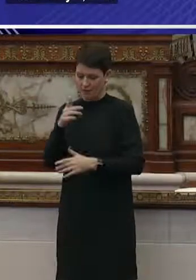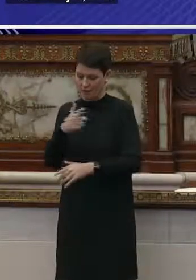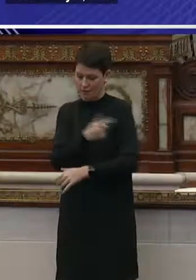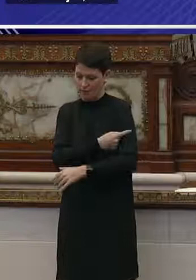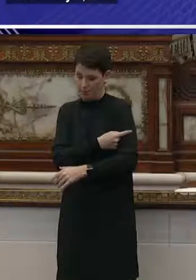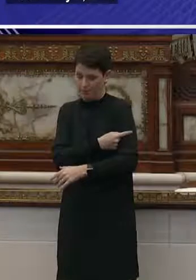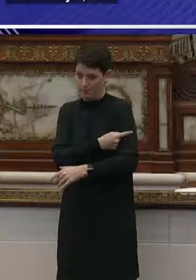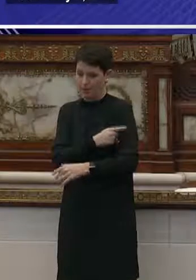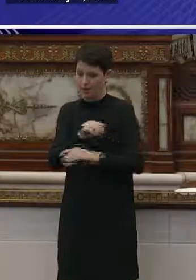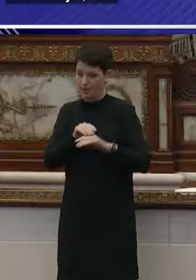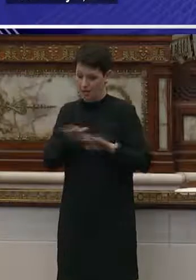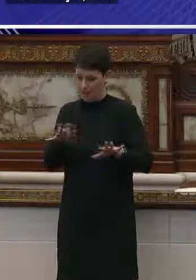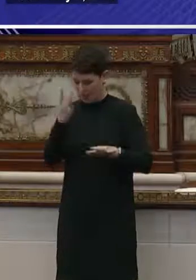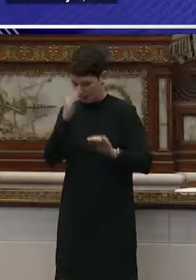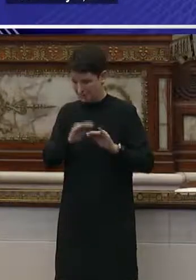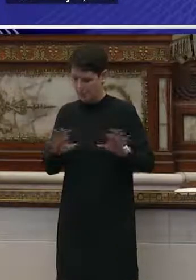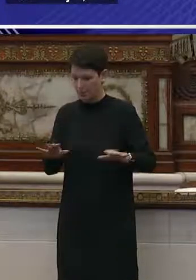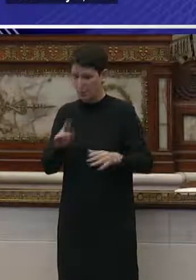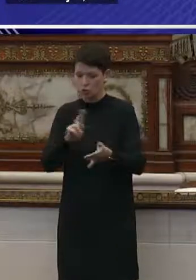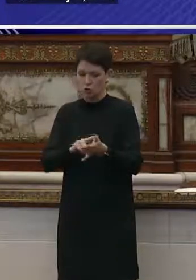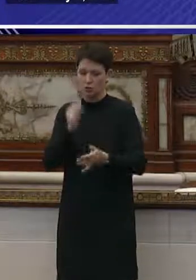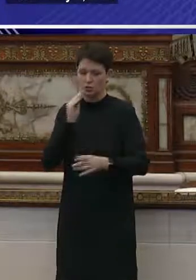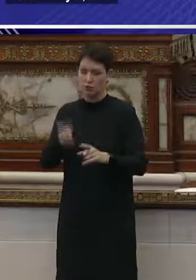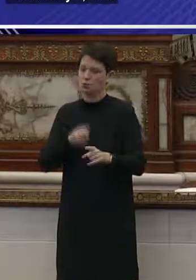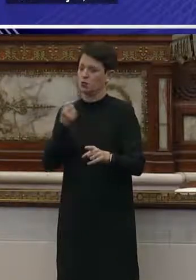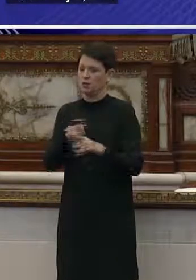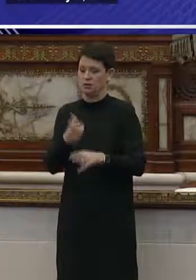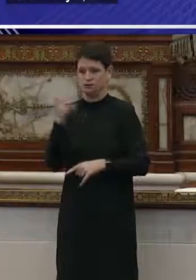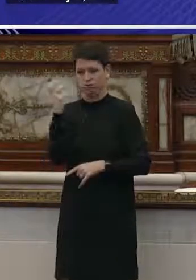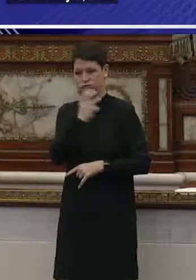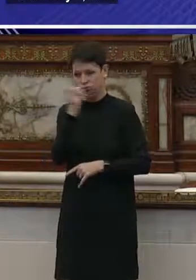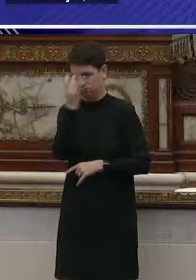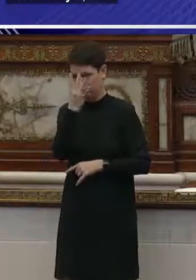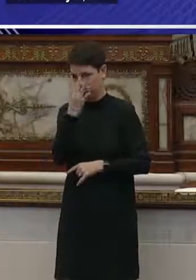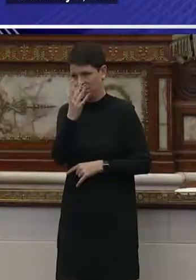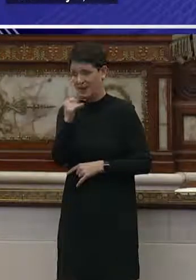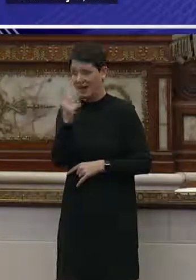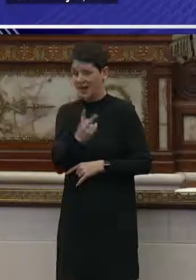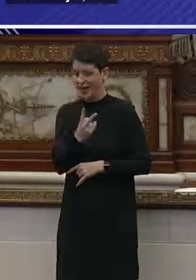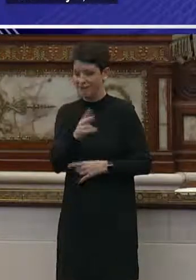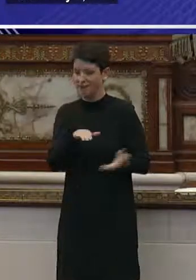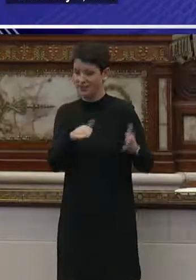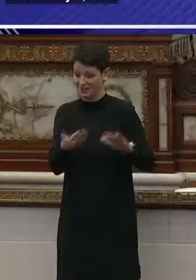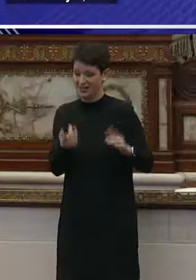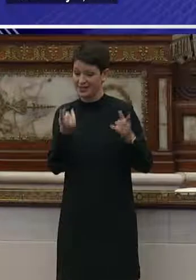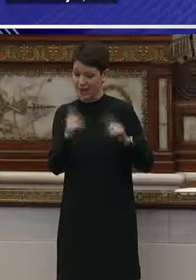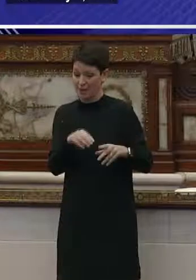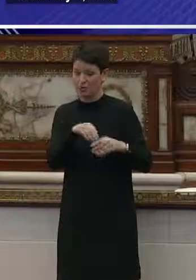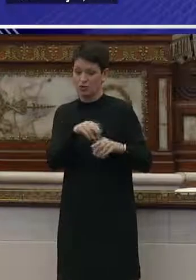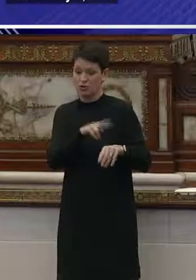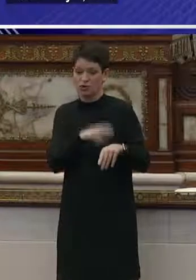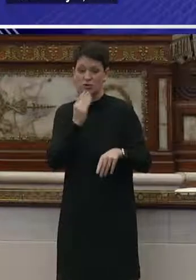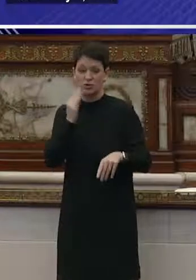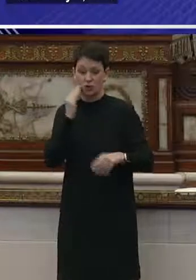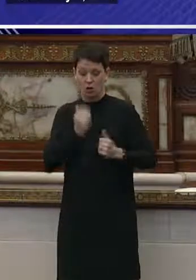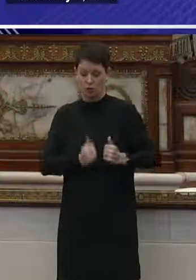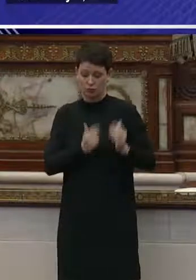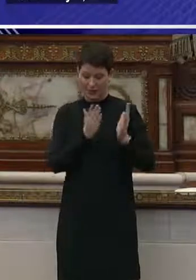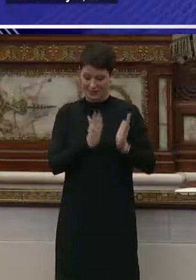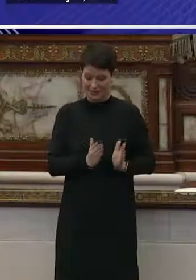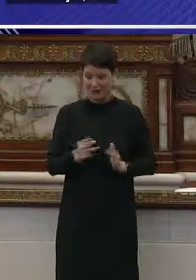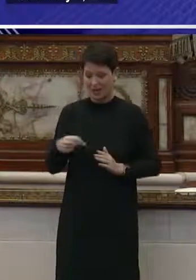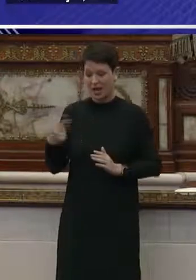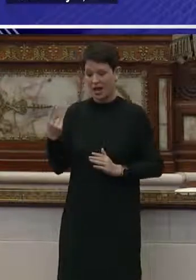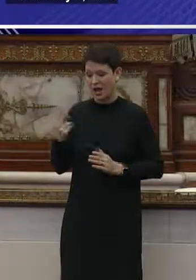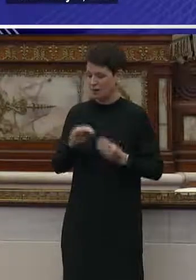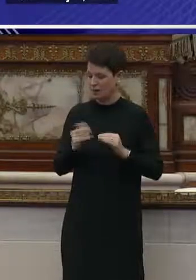the nursing homes were hit very, very hard. Roughly half of our deaths occurred in nursing home residents, a very large number right